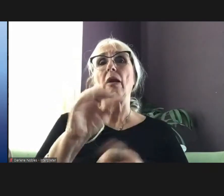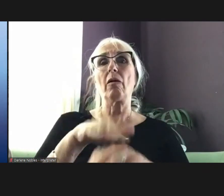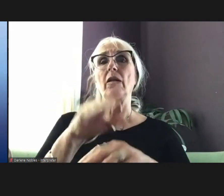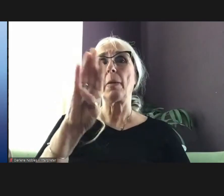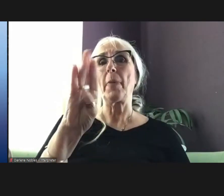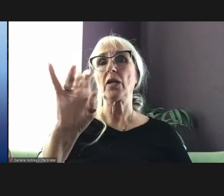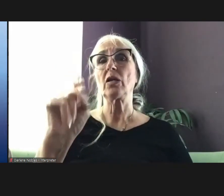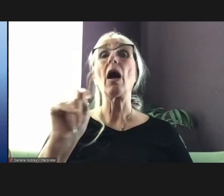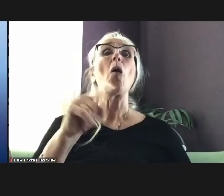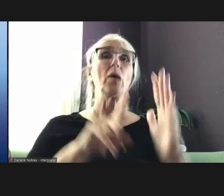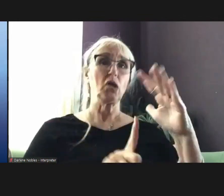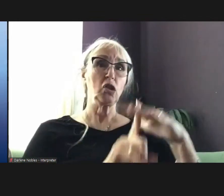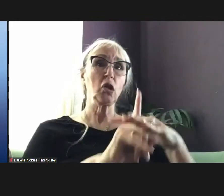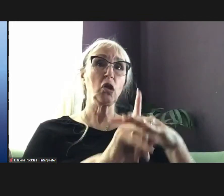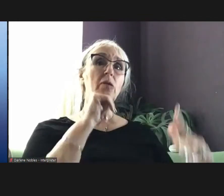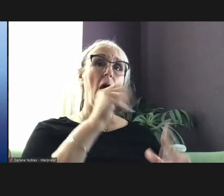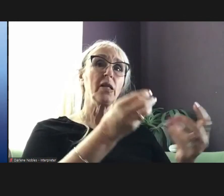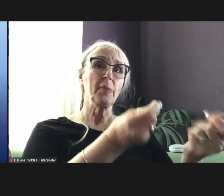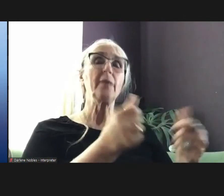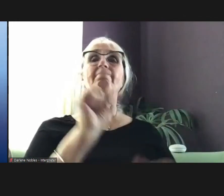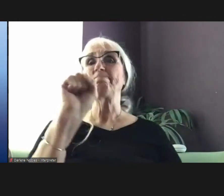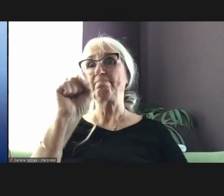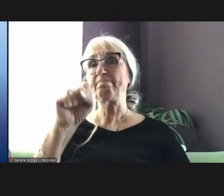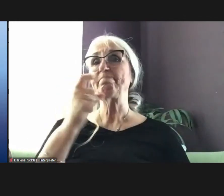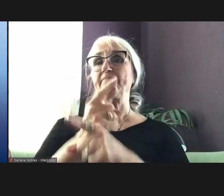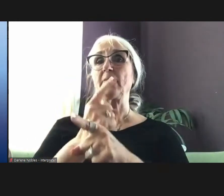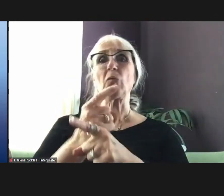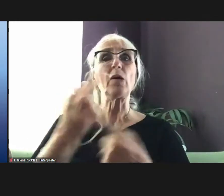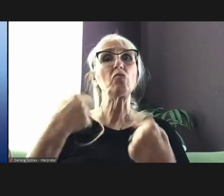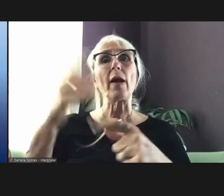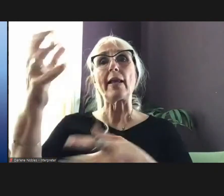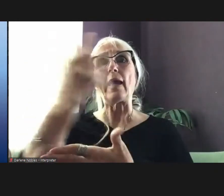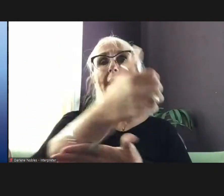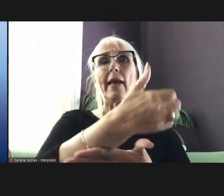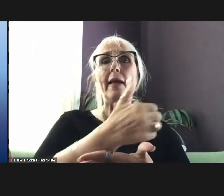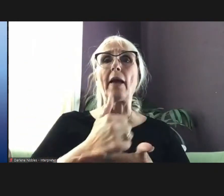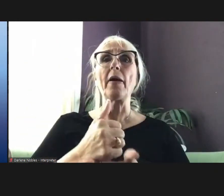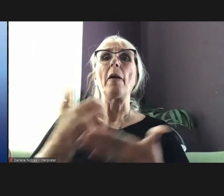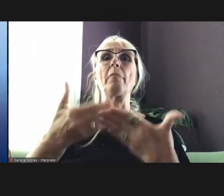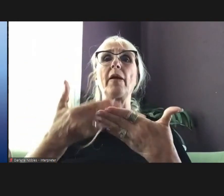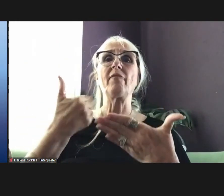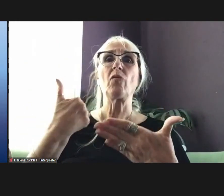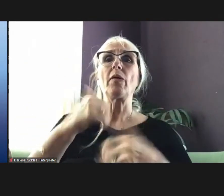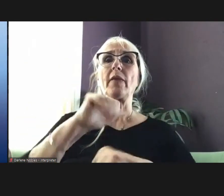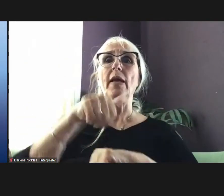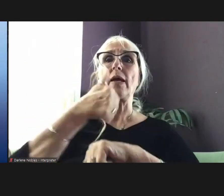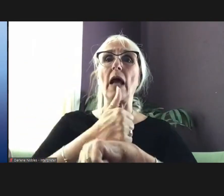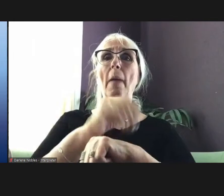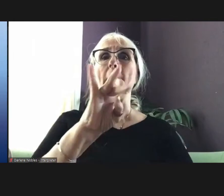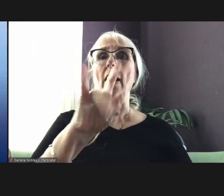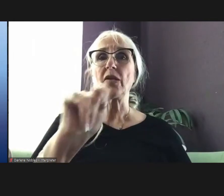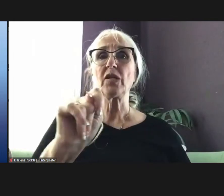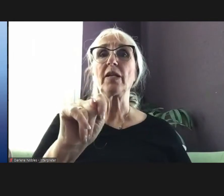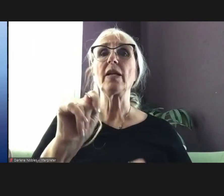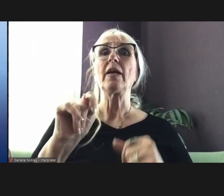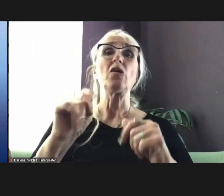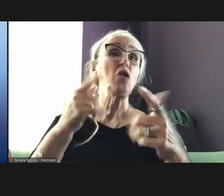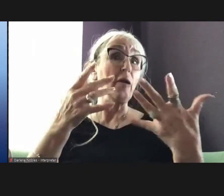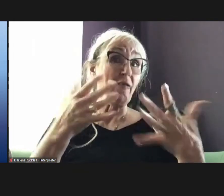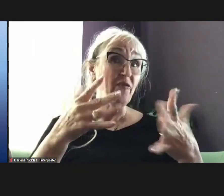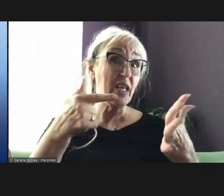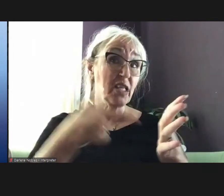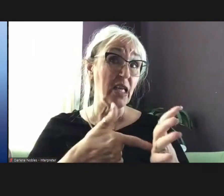Yes, yes. And we try to grab as many of these as we can before the budget's adopted. Are you gonna finish this project? Are you gonna receive this